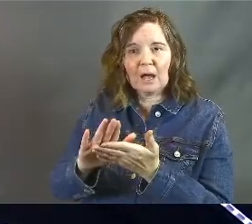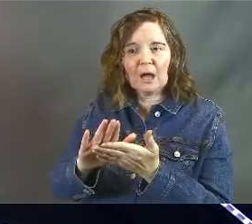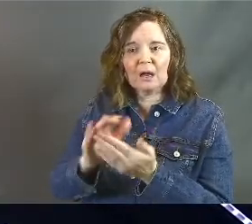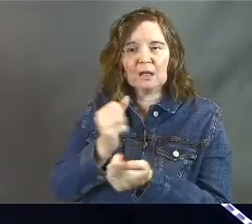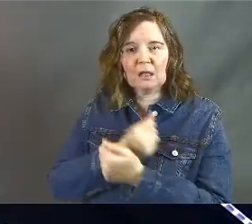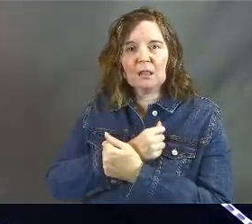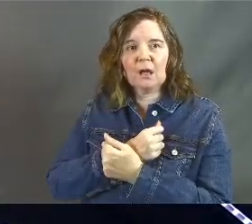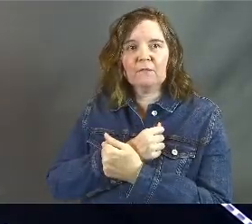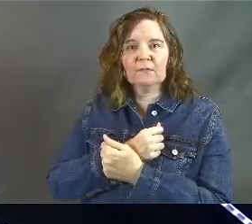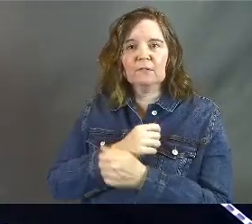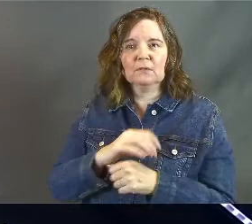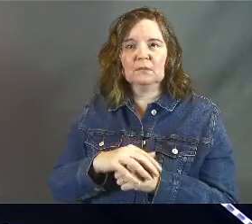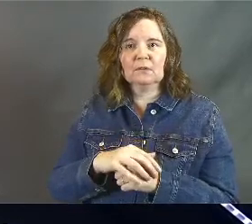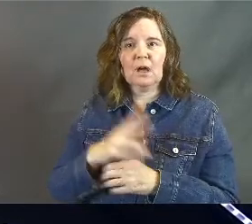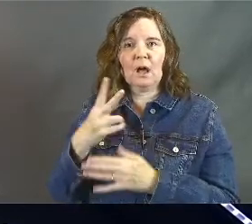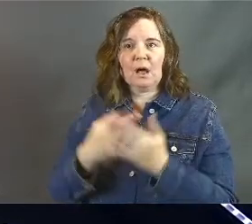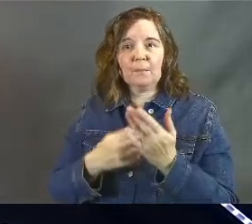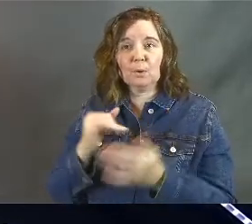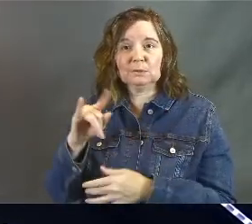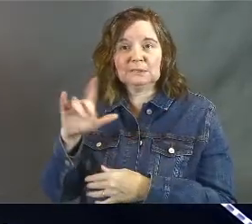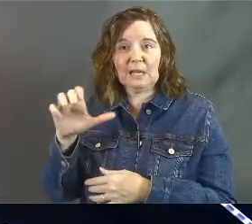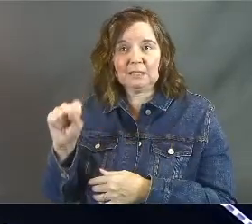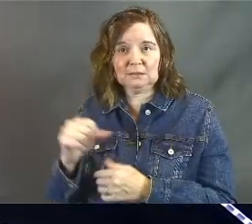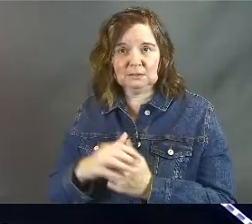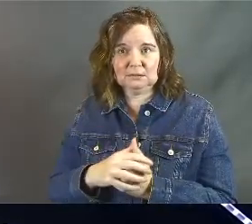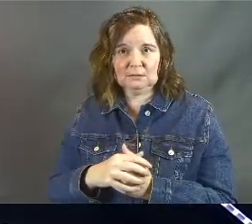and give love and grace on both sides.